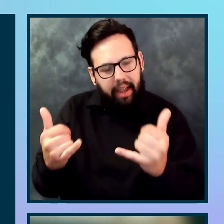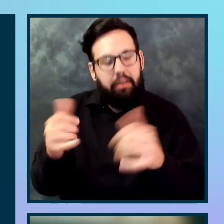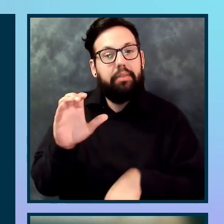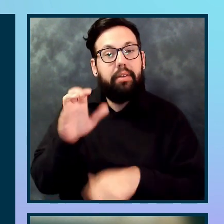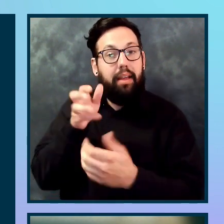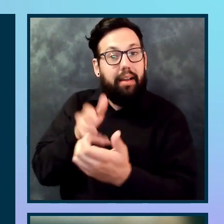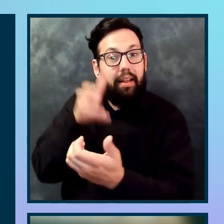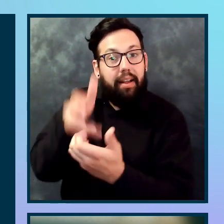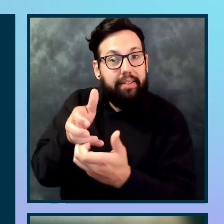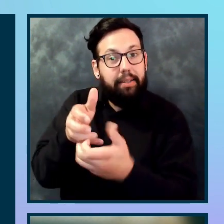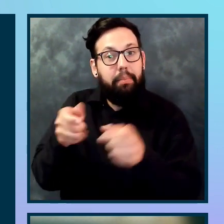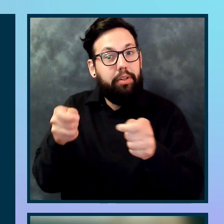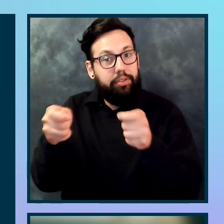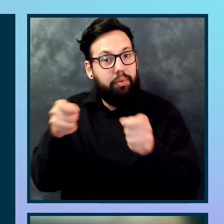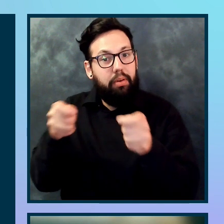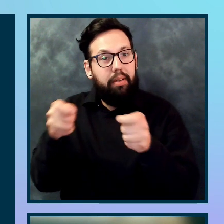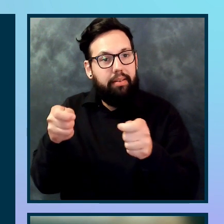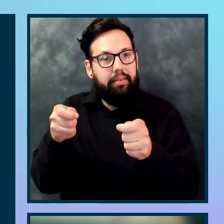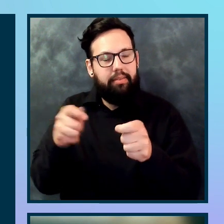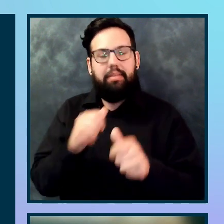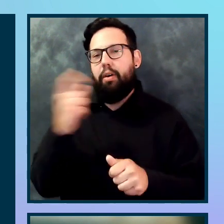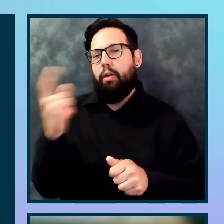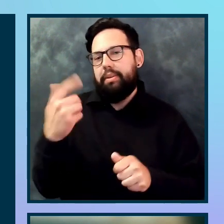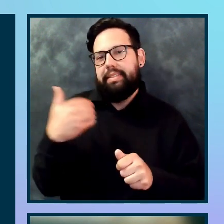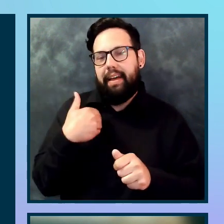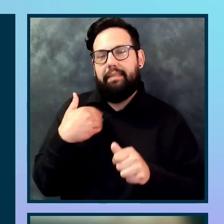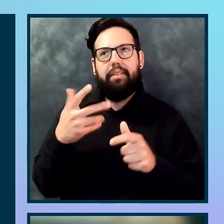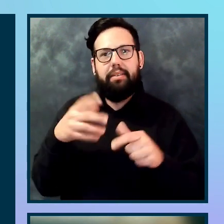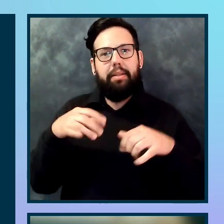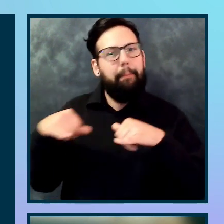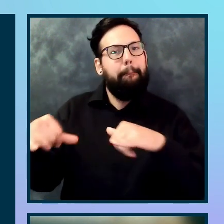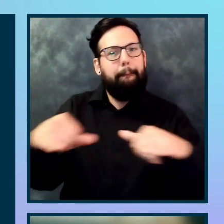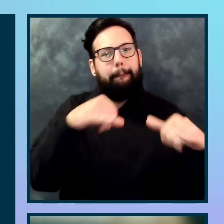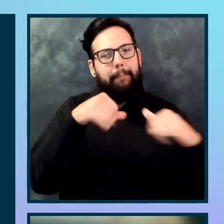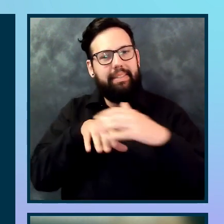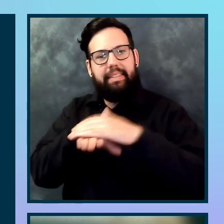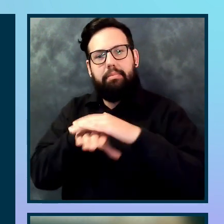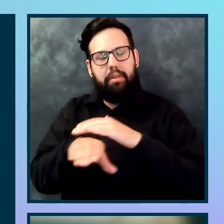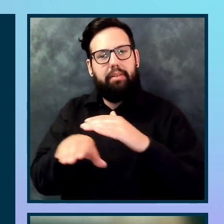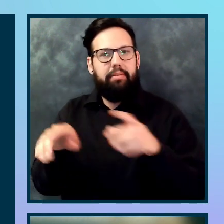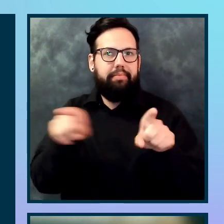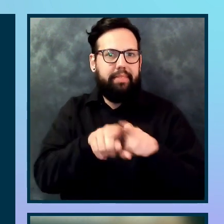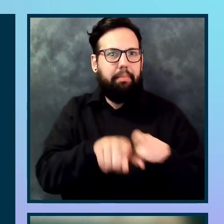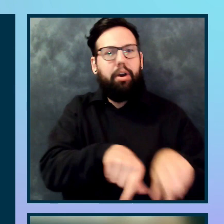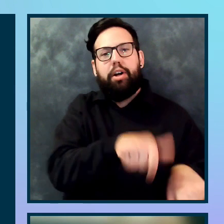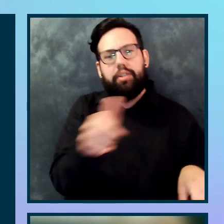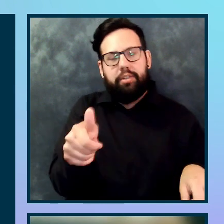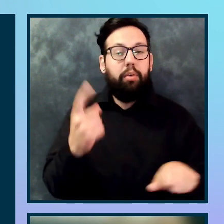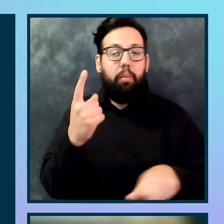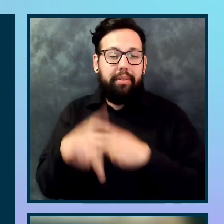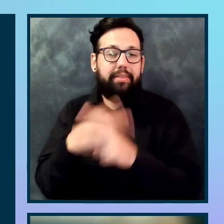them don't always have the same default basic accessibility that others do. So one type of